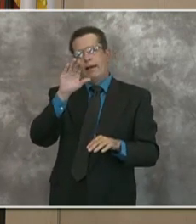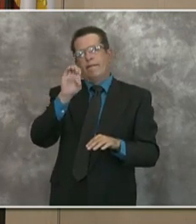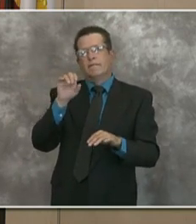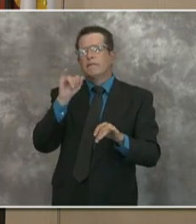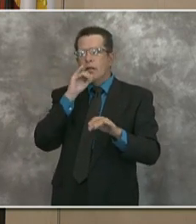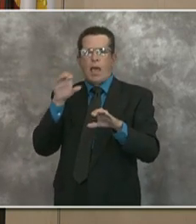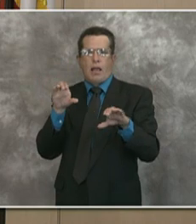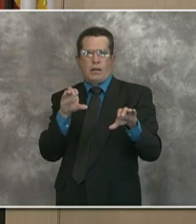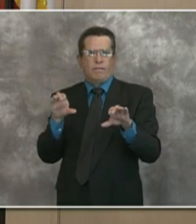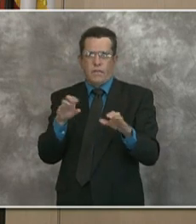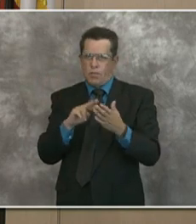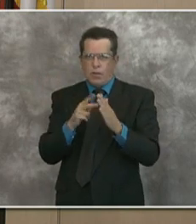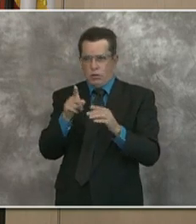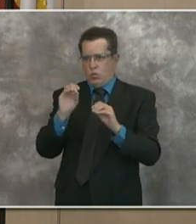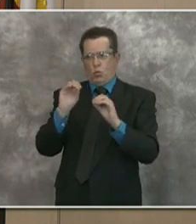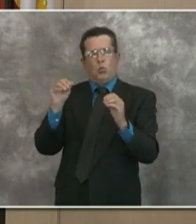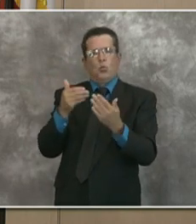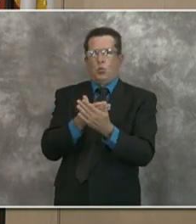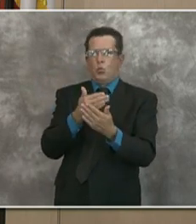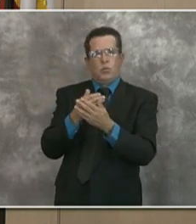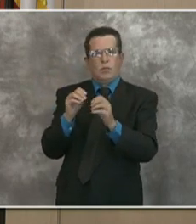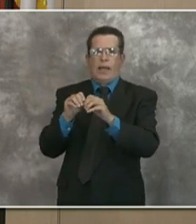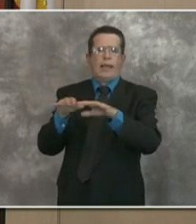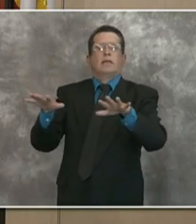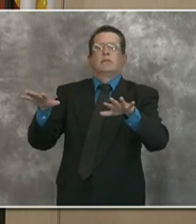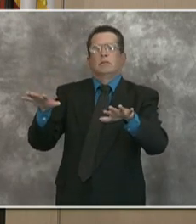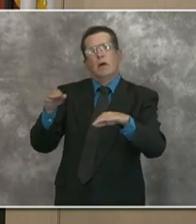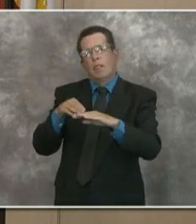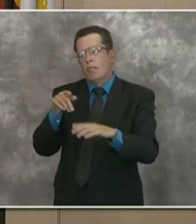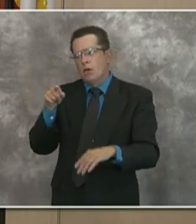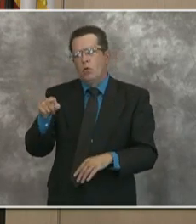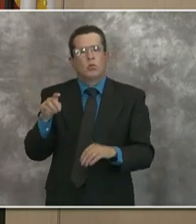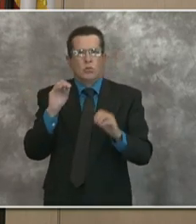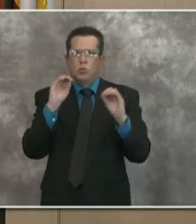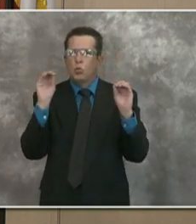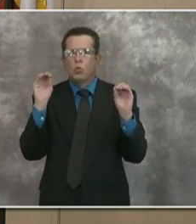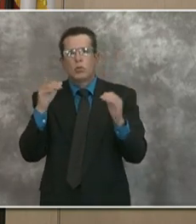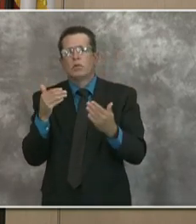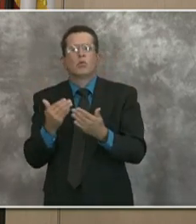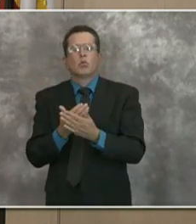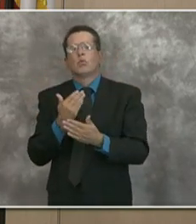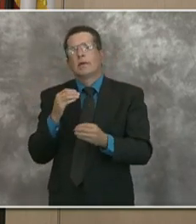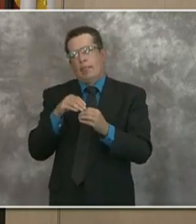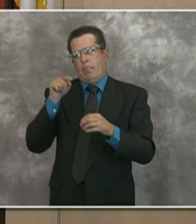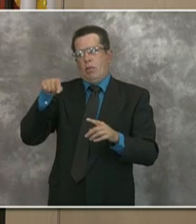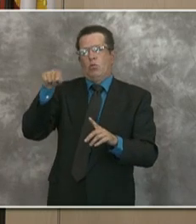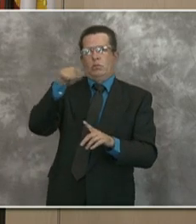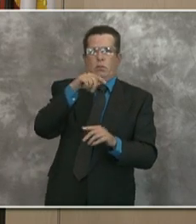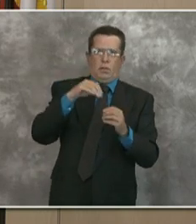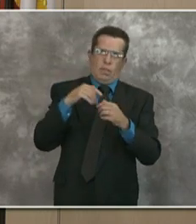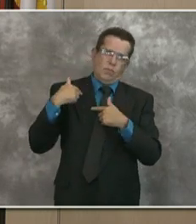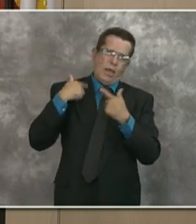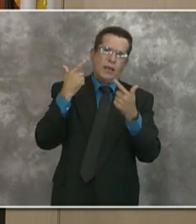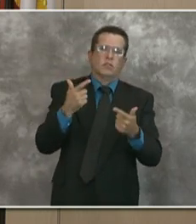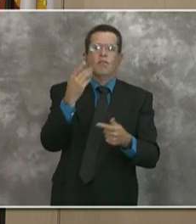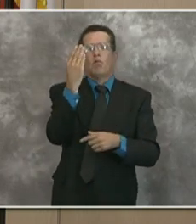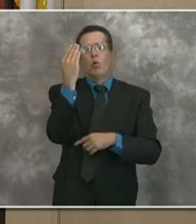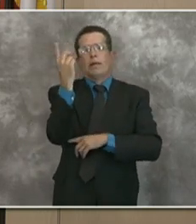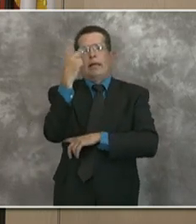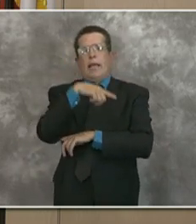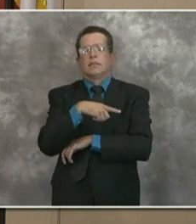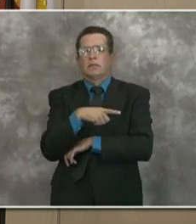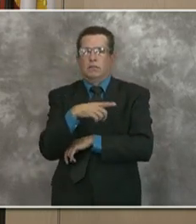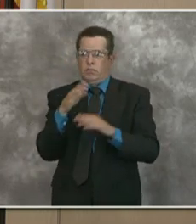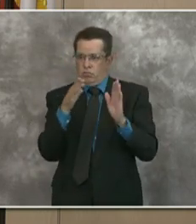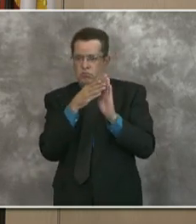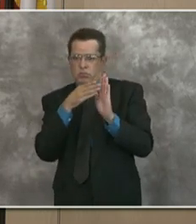outbreaks, meaning there have been no new cases in these various facilities in the past 14 days or